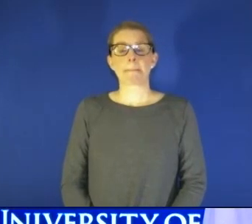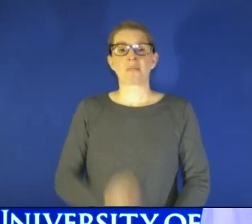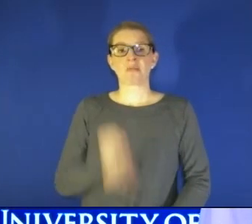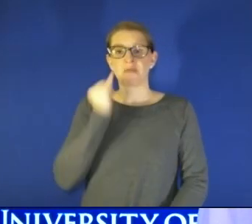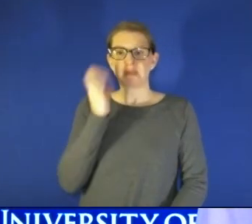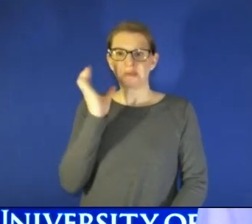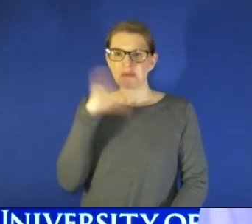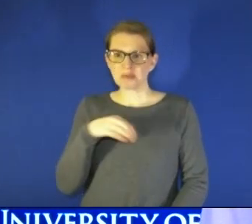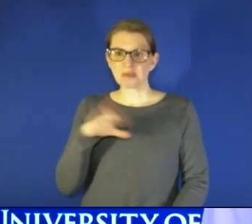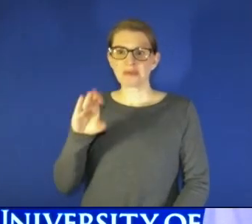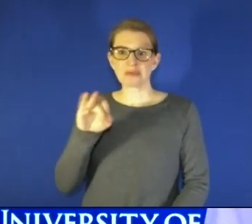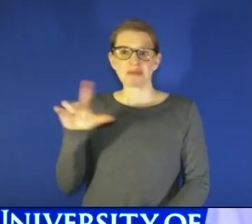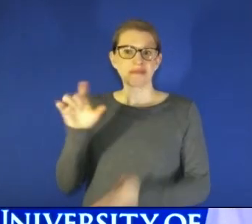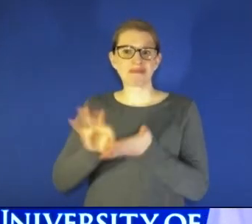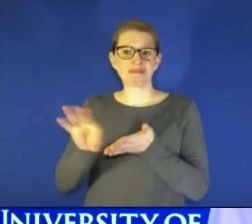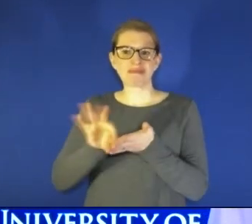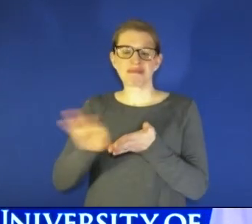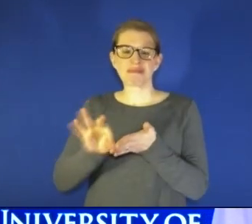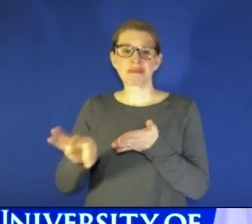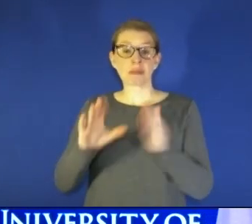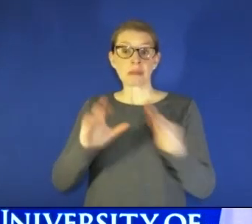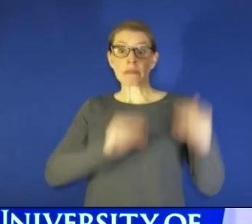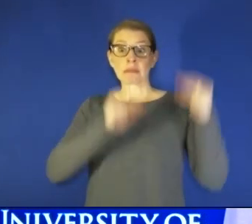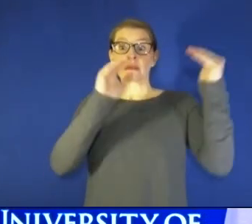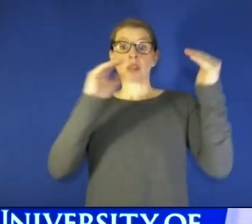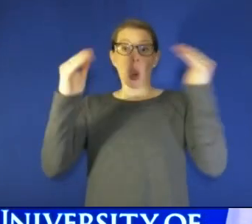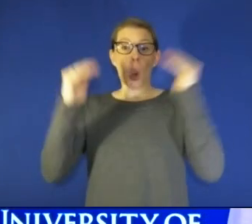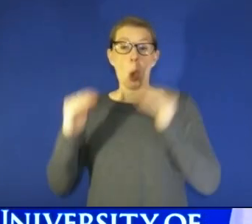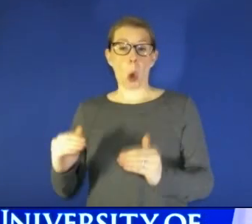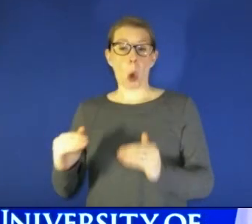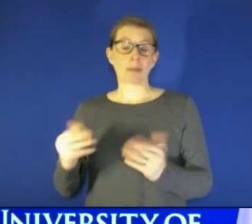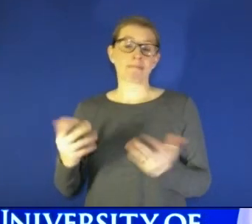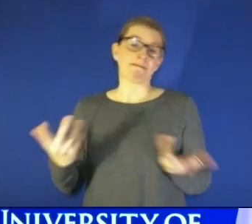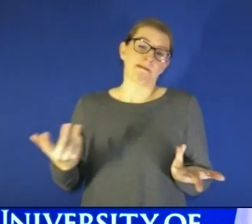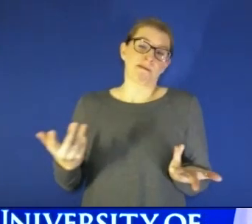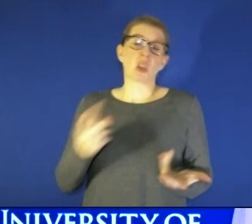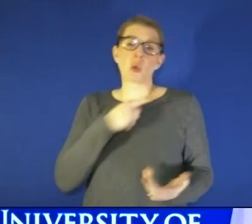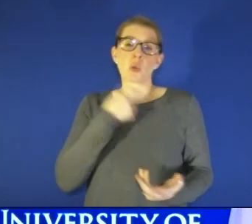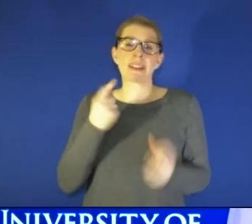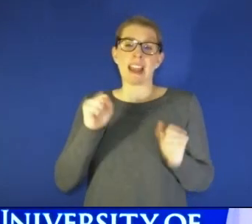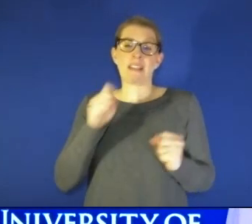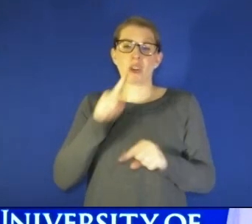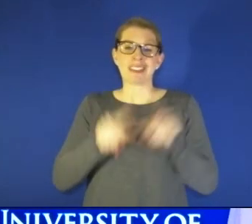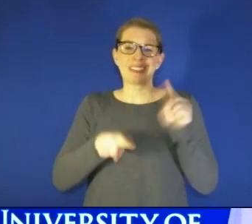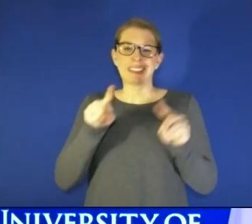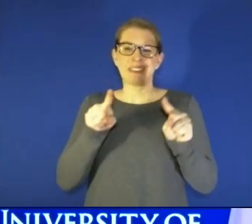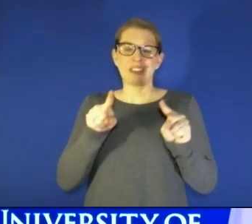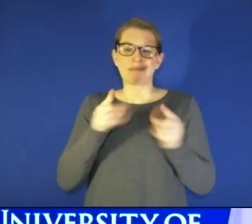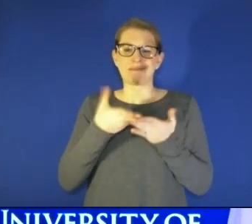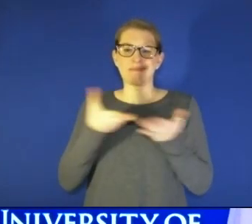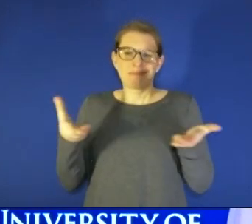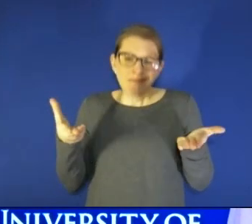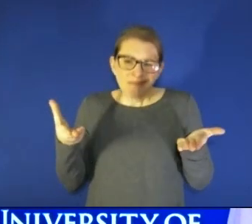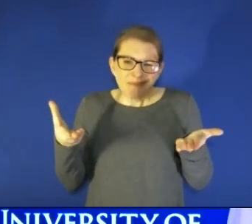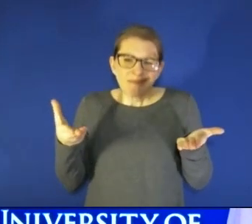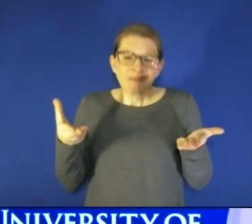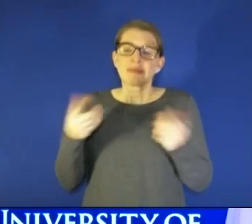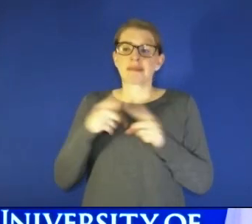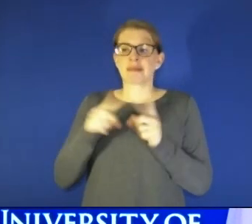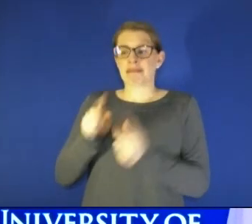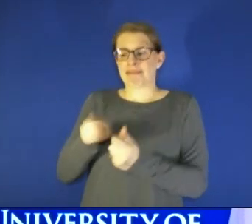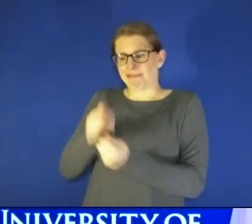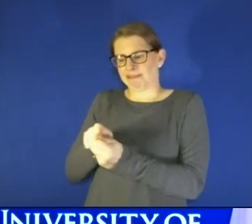cell counts, whether they're too high or too low, you can be at risk for different things, but I haven't seen anything that is specifically going